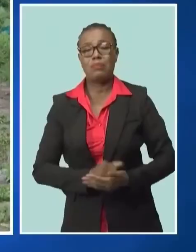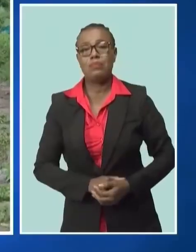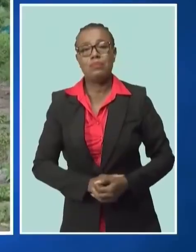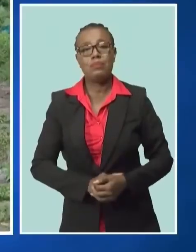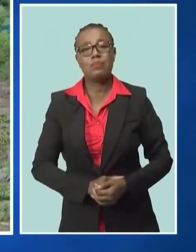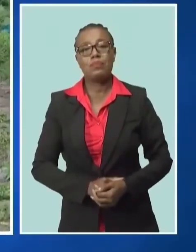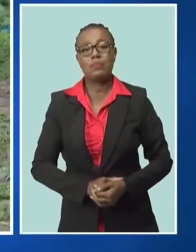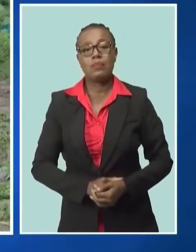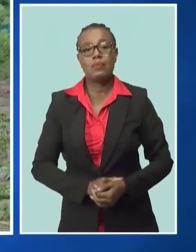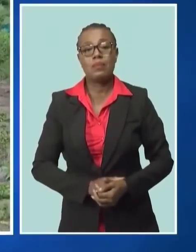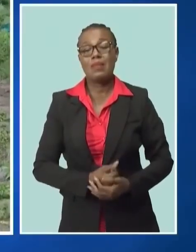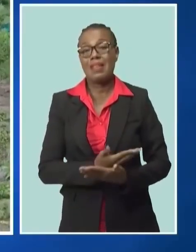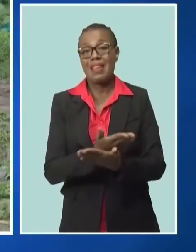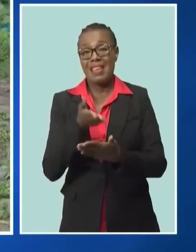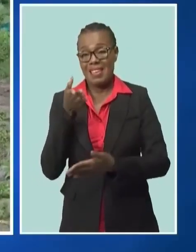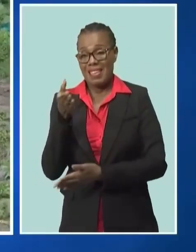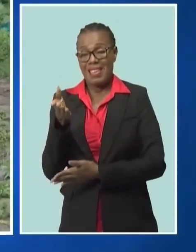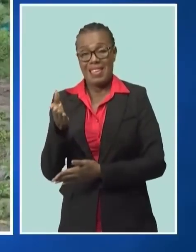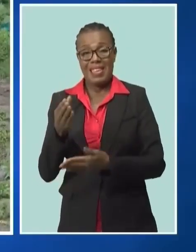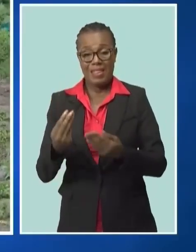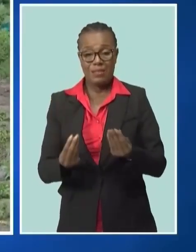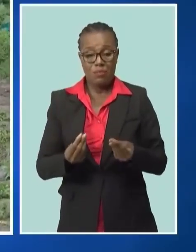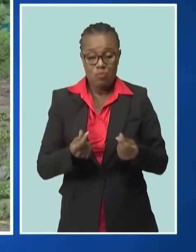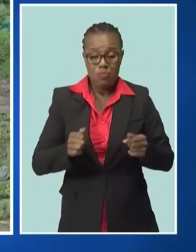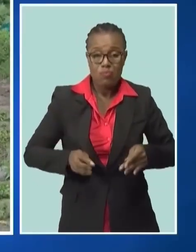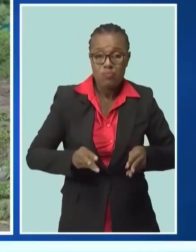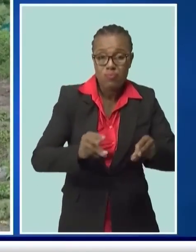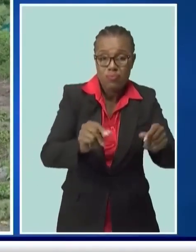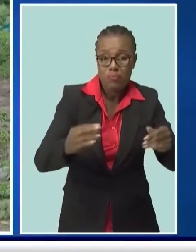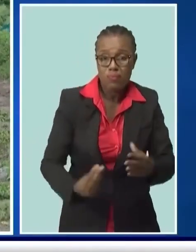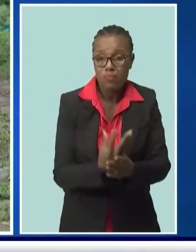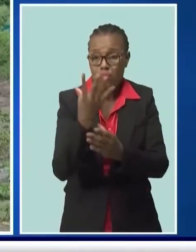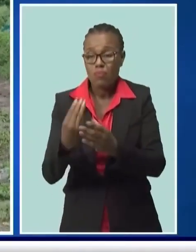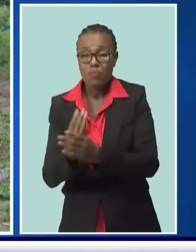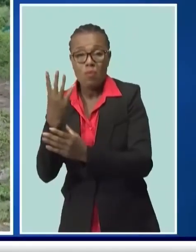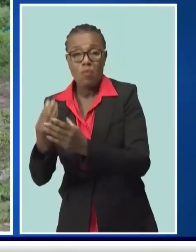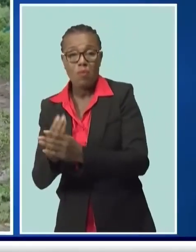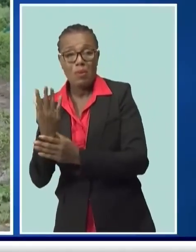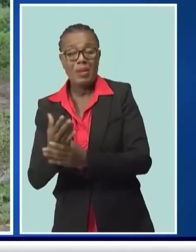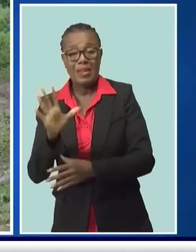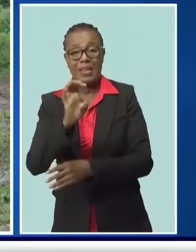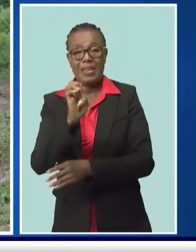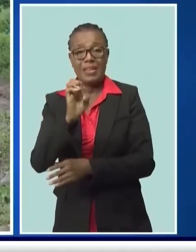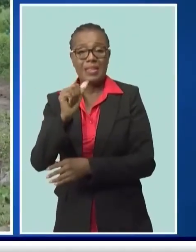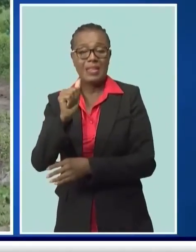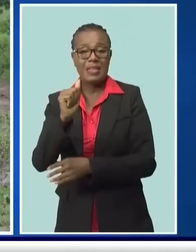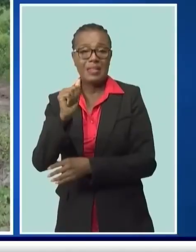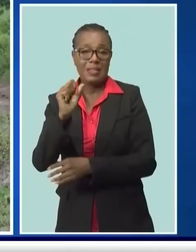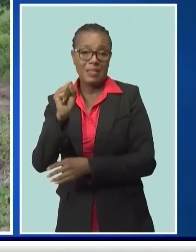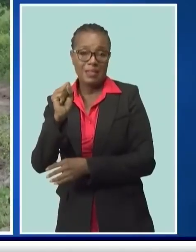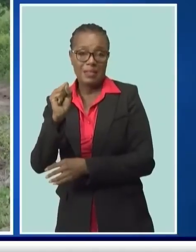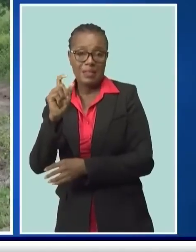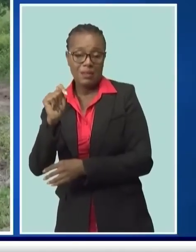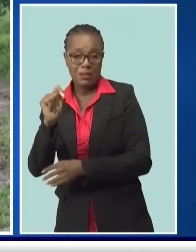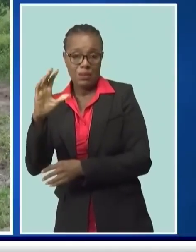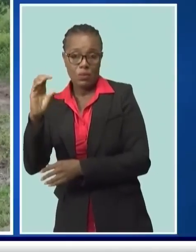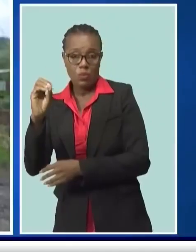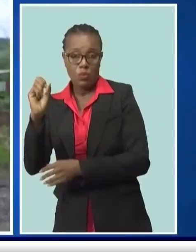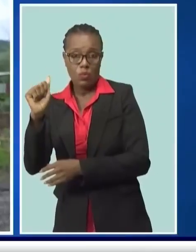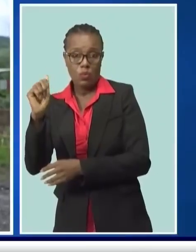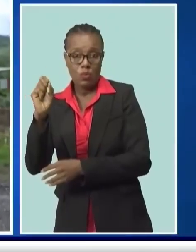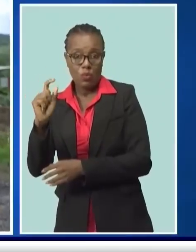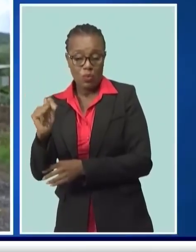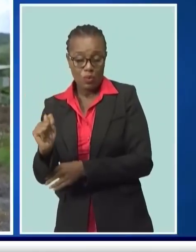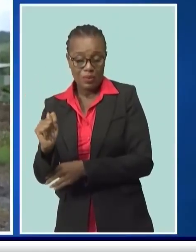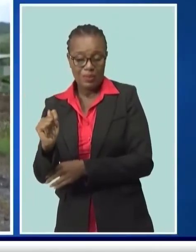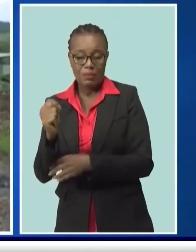All of Farmer Desmond Ward's crops at his East Coast Road St. Andrew ground have been destroyed by the heavy showers that drenched the island last